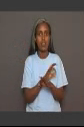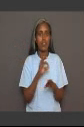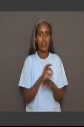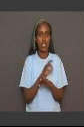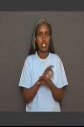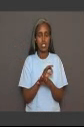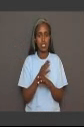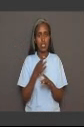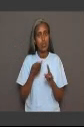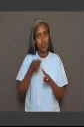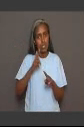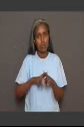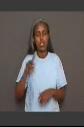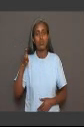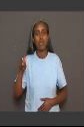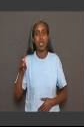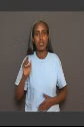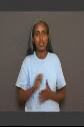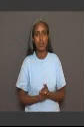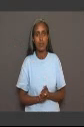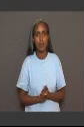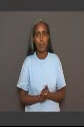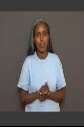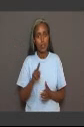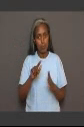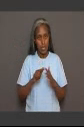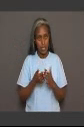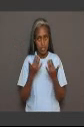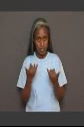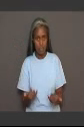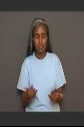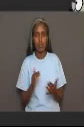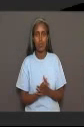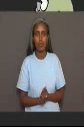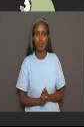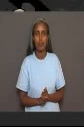with respect to x. You may get started now.